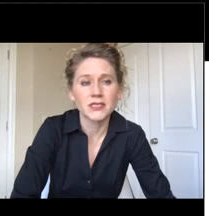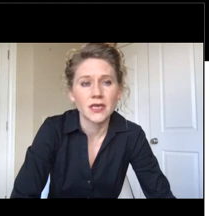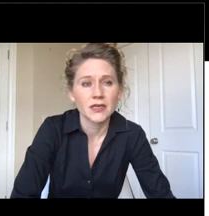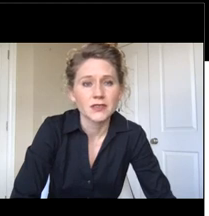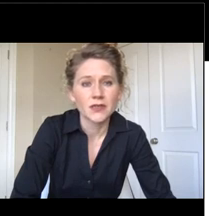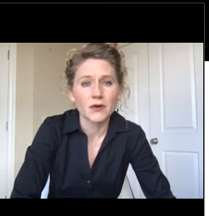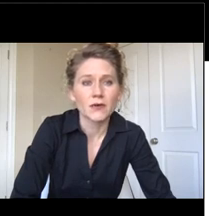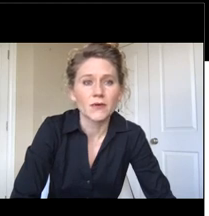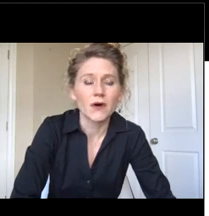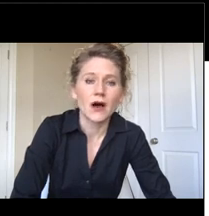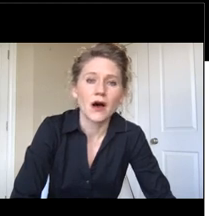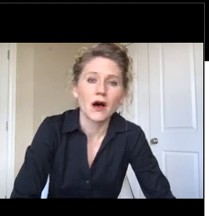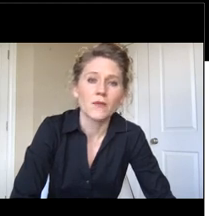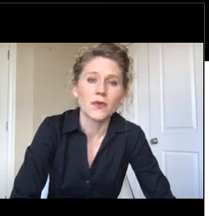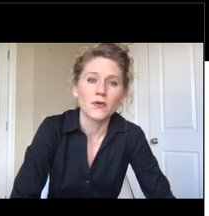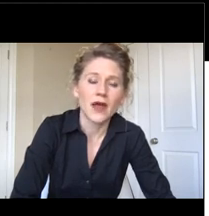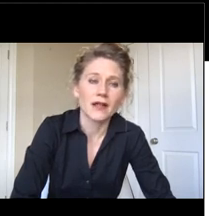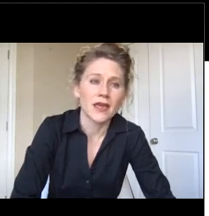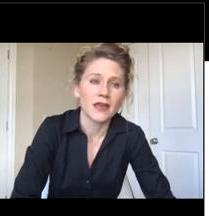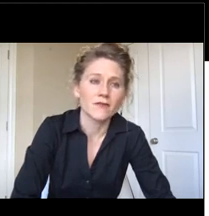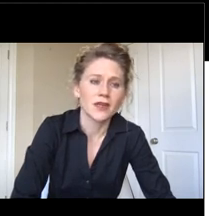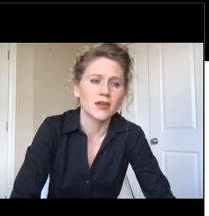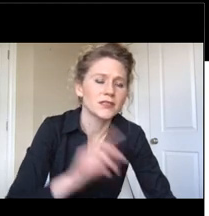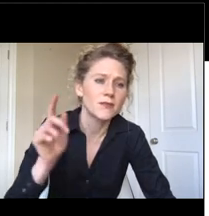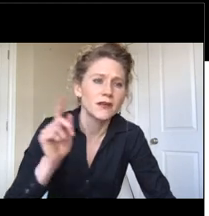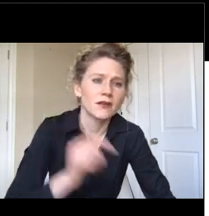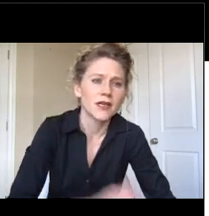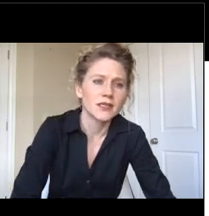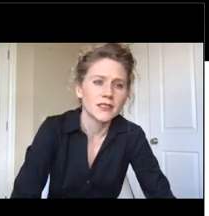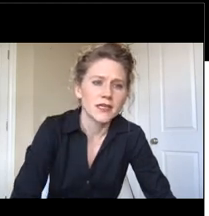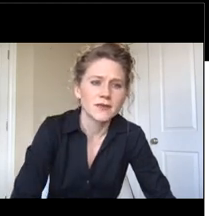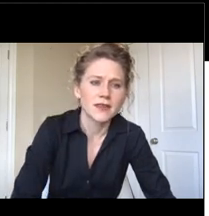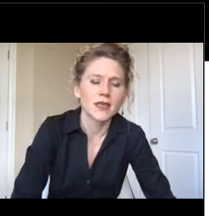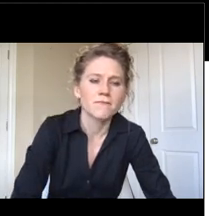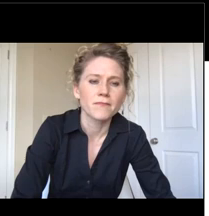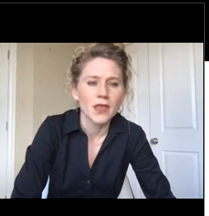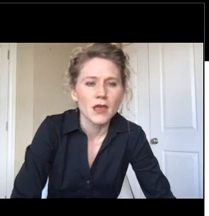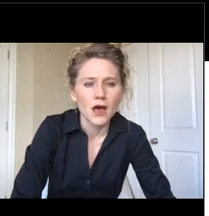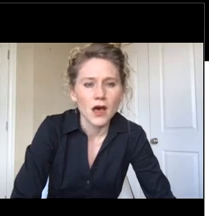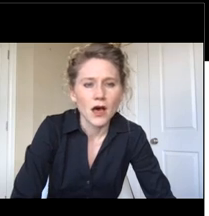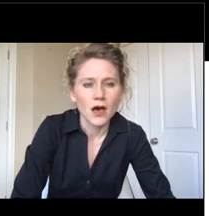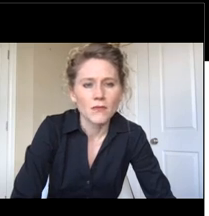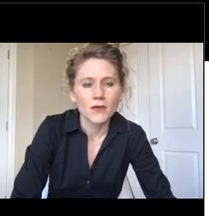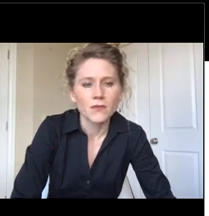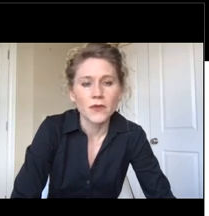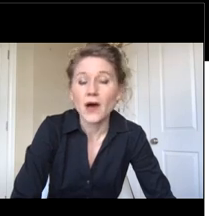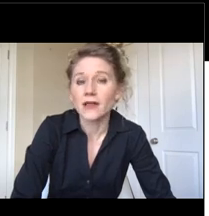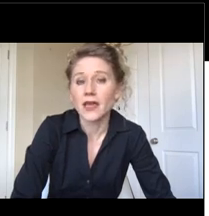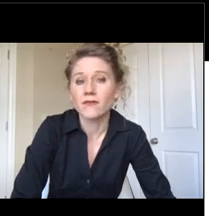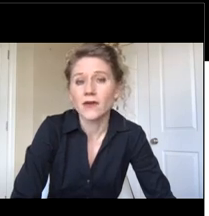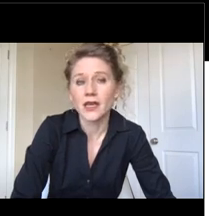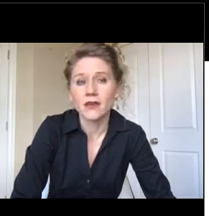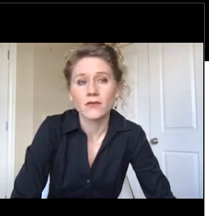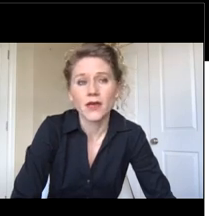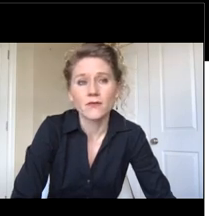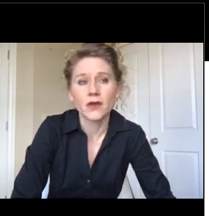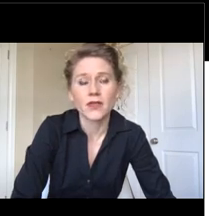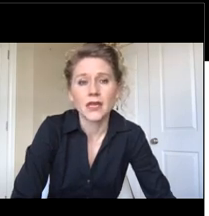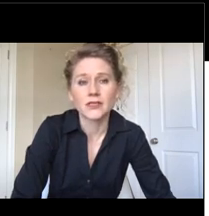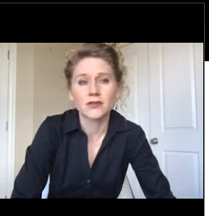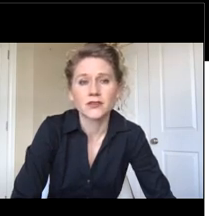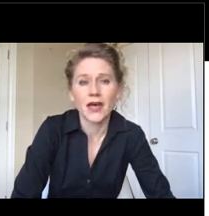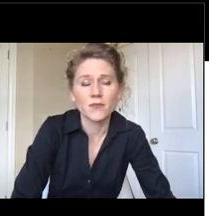purse strings. So people who are allocating funding. Grace, do you mind clicking to the next one? Thank you. People allocating funding,